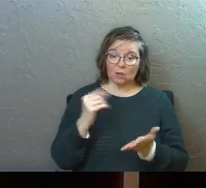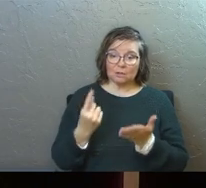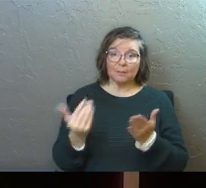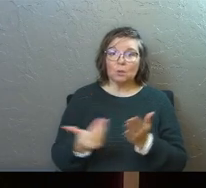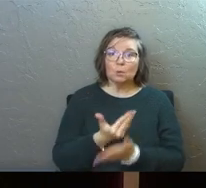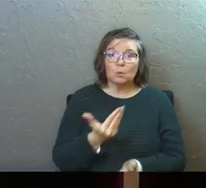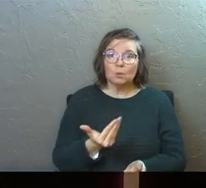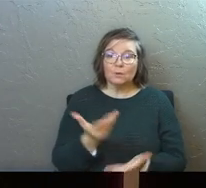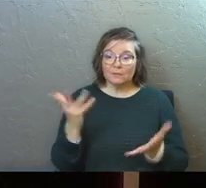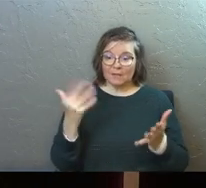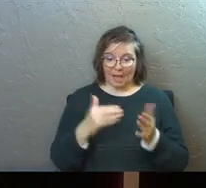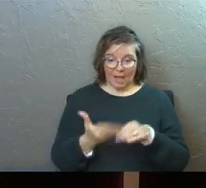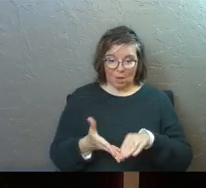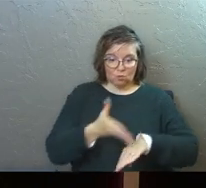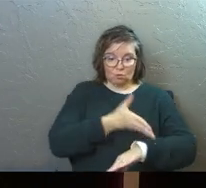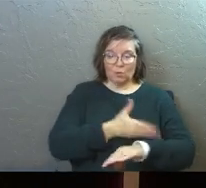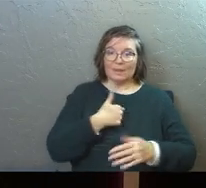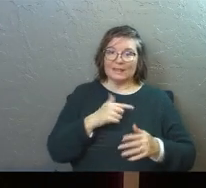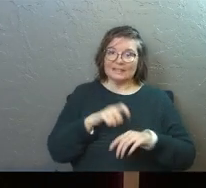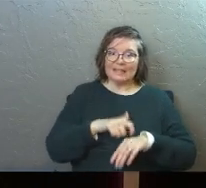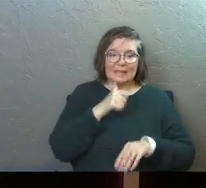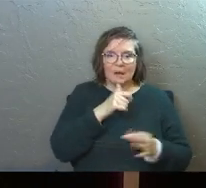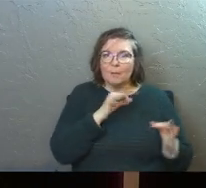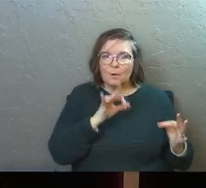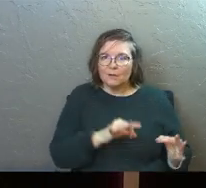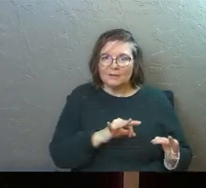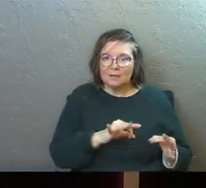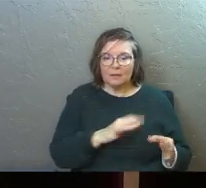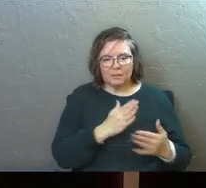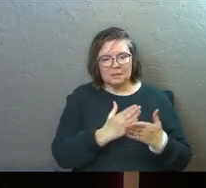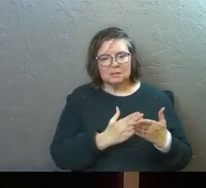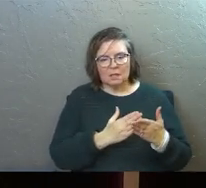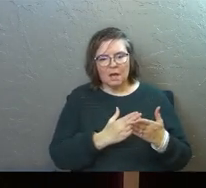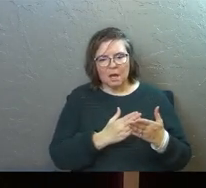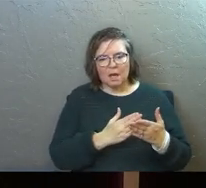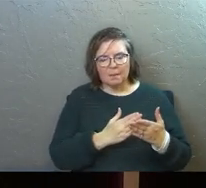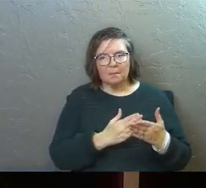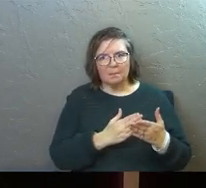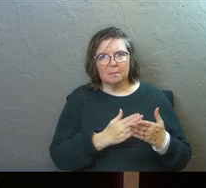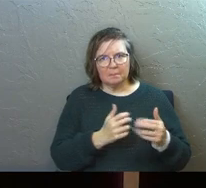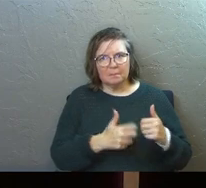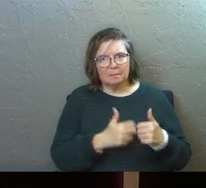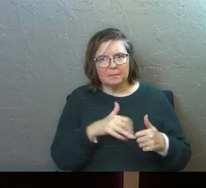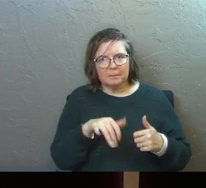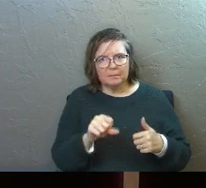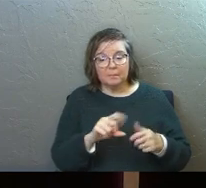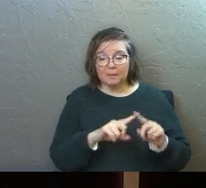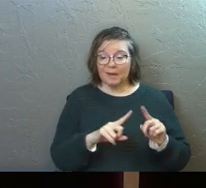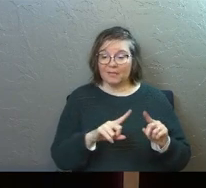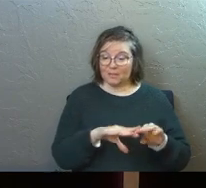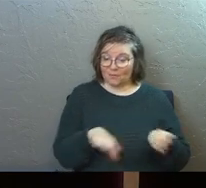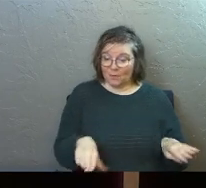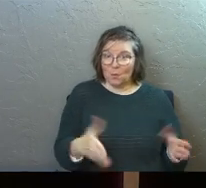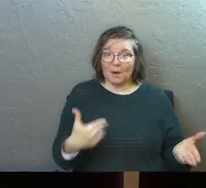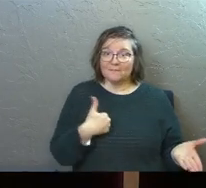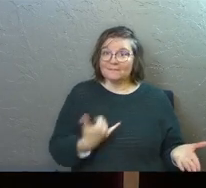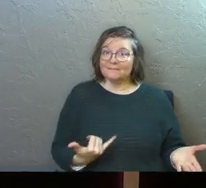new. I grew in this season. It's not perfect. There's some brokenness there. But there's a